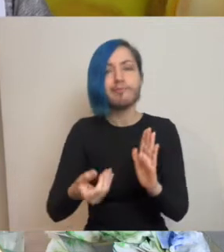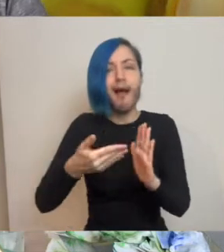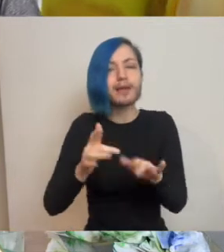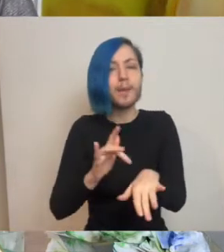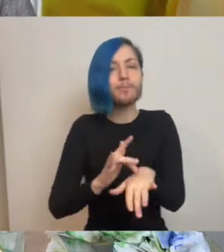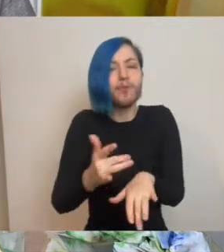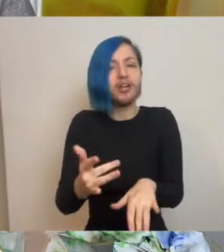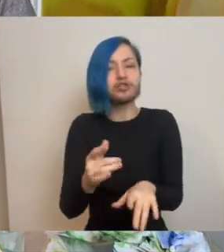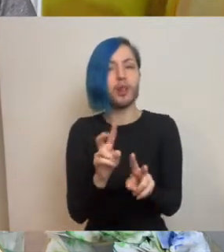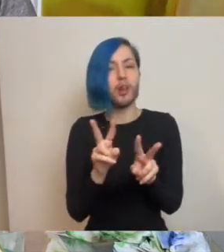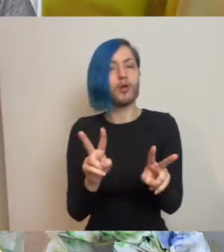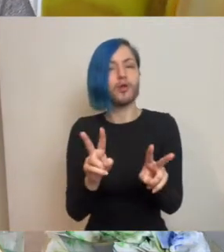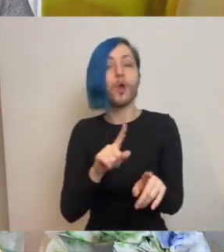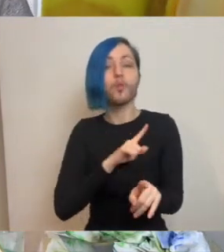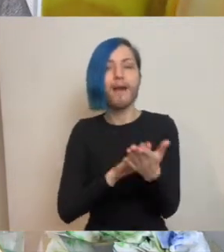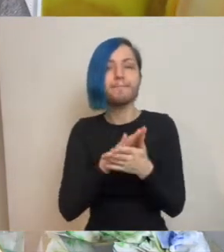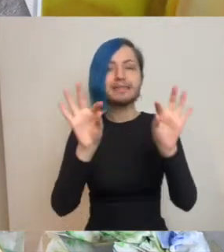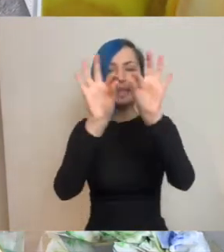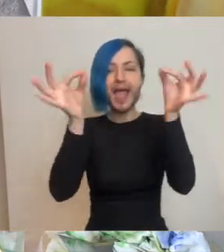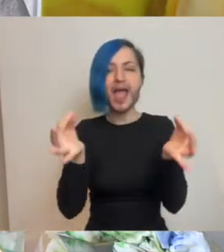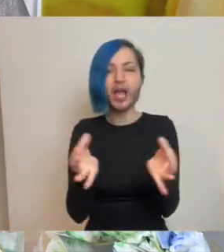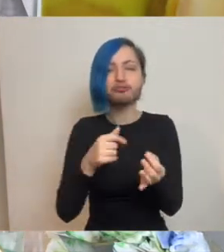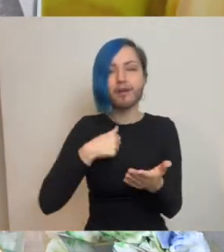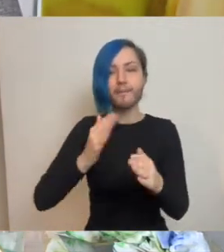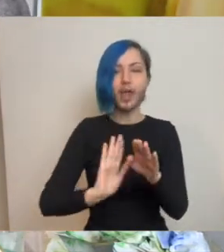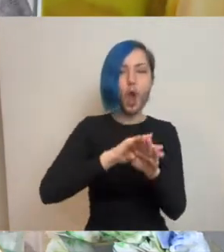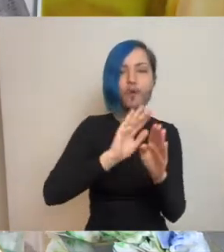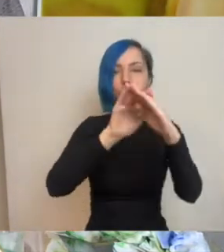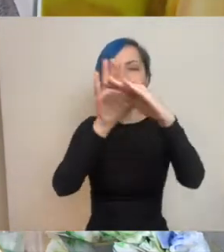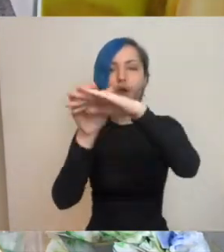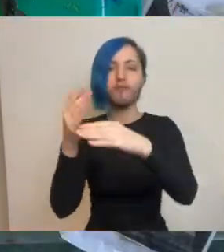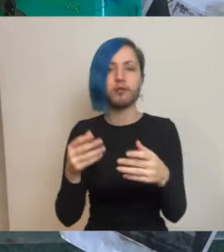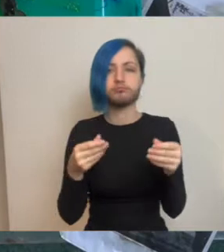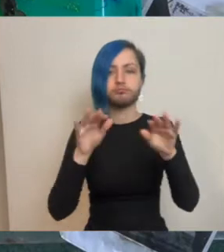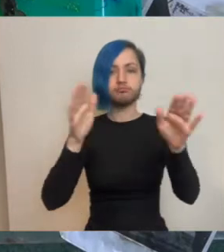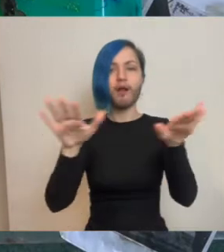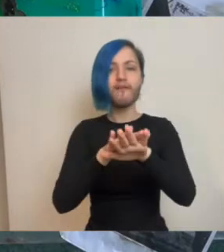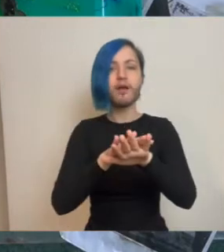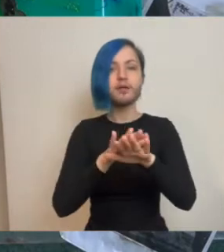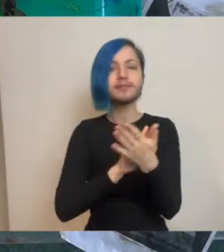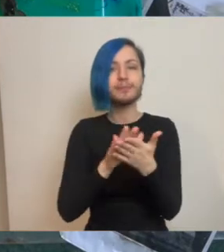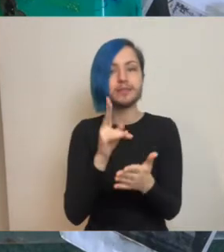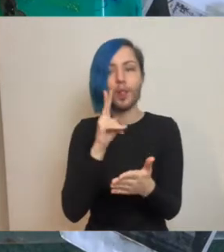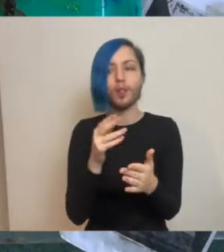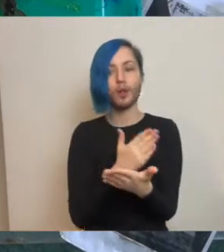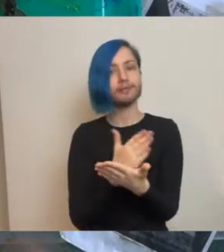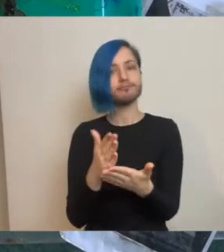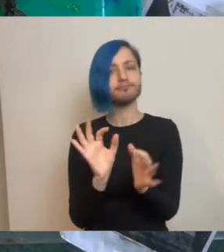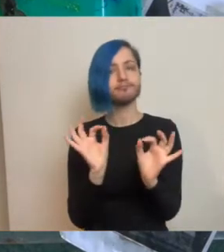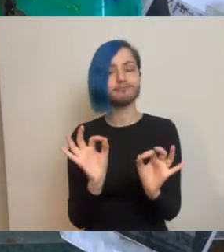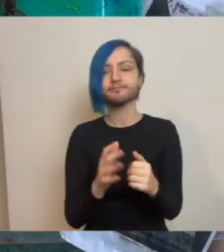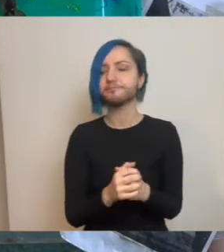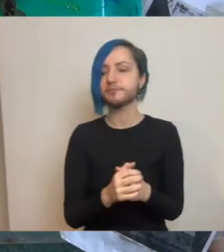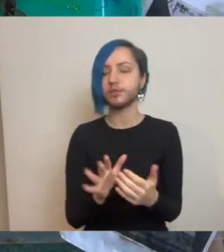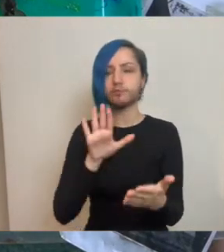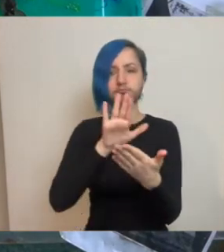professional, because it means that all the edges where I've gone over won't show up and it'll make it look like I was a bit neater. So I'm just going to put this here,